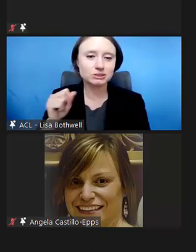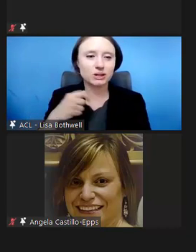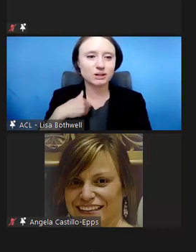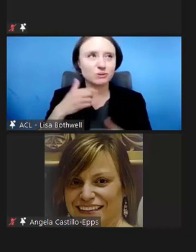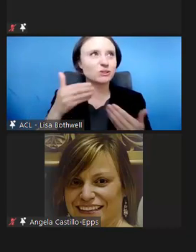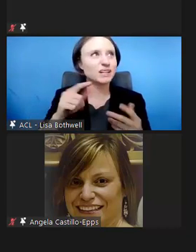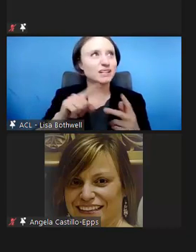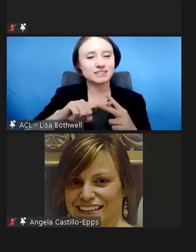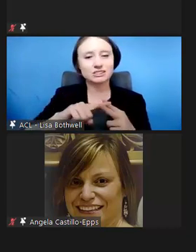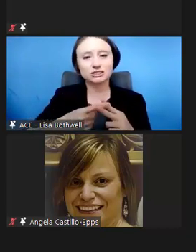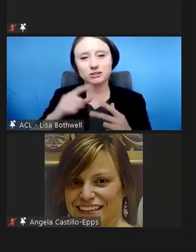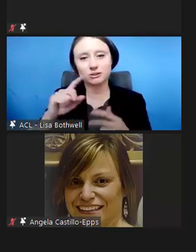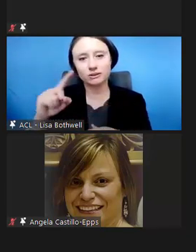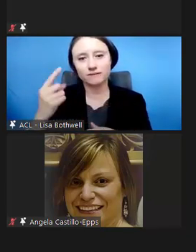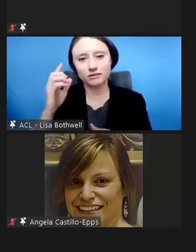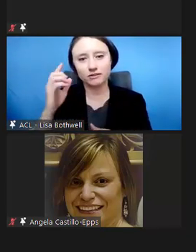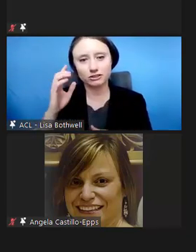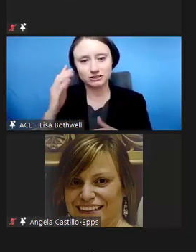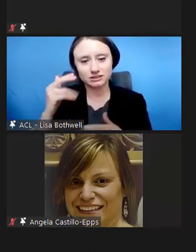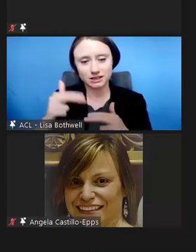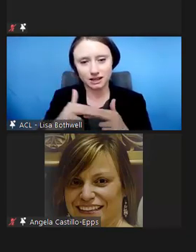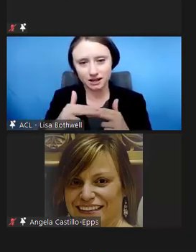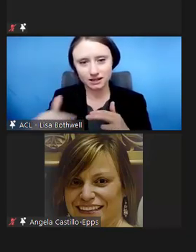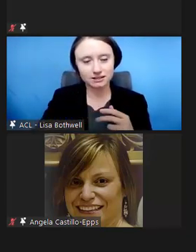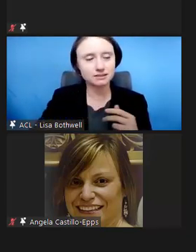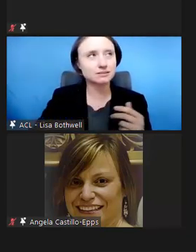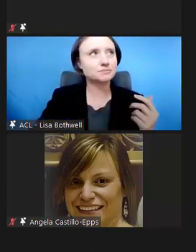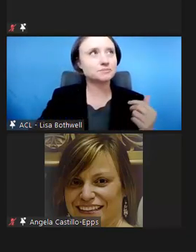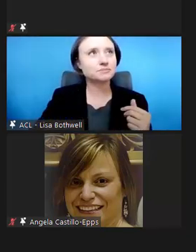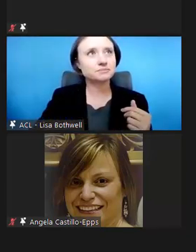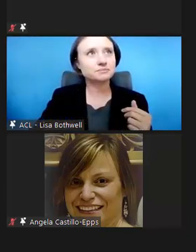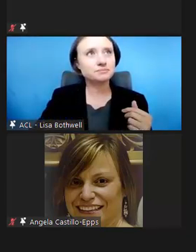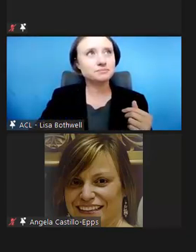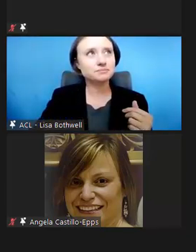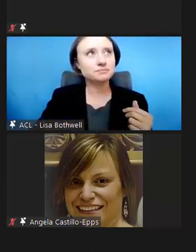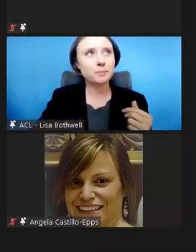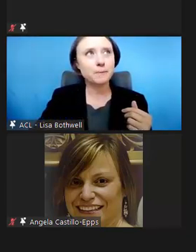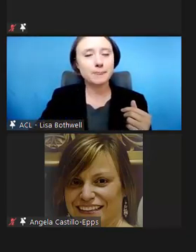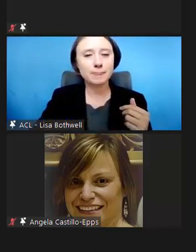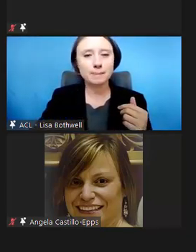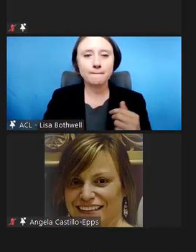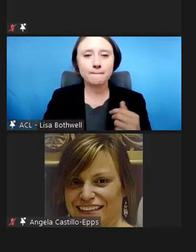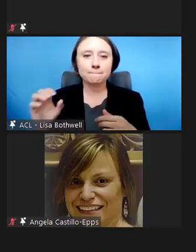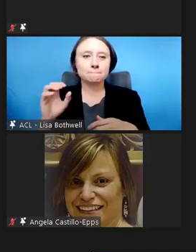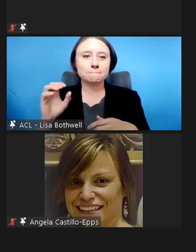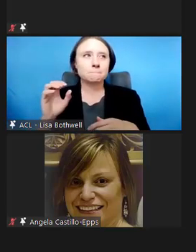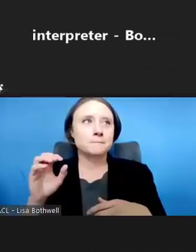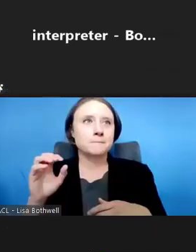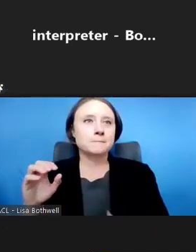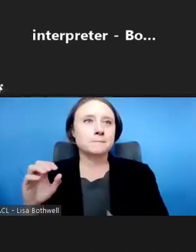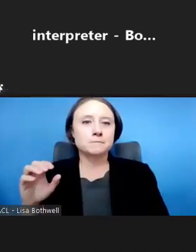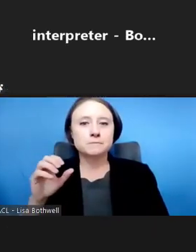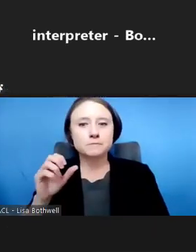healthcare in their community. So I will go ahead and get started with the first slide.